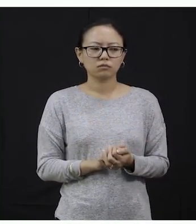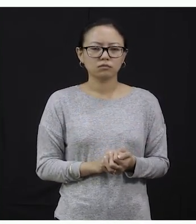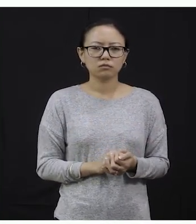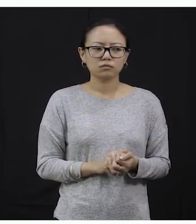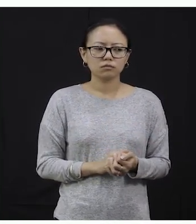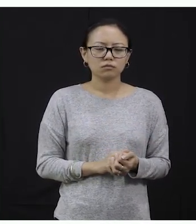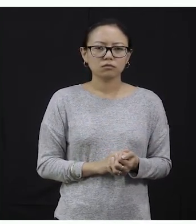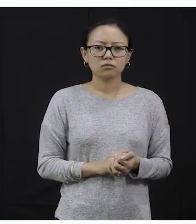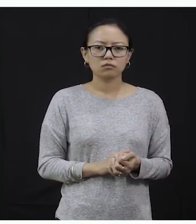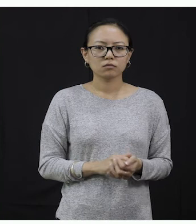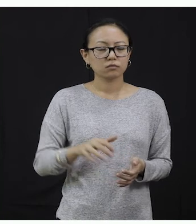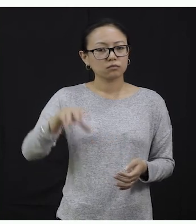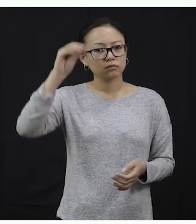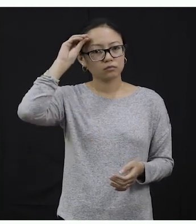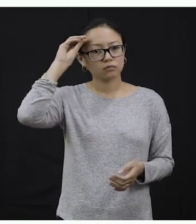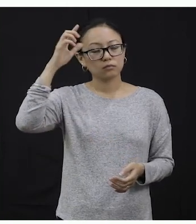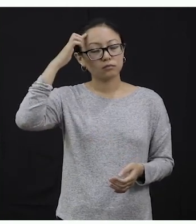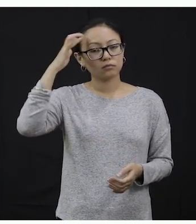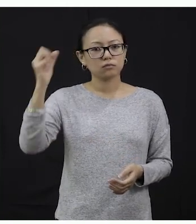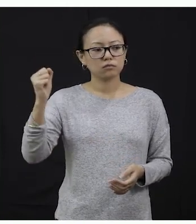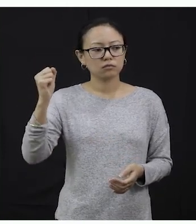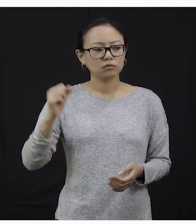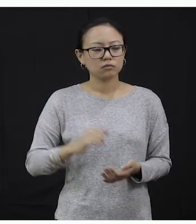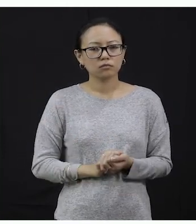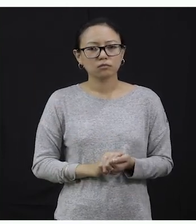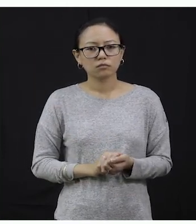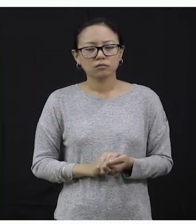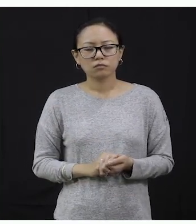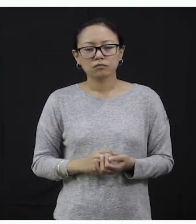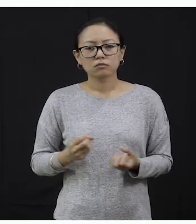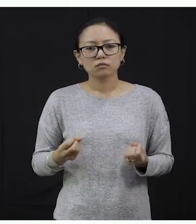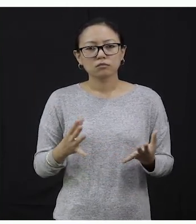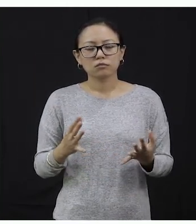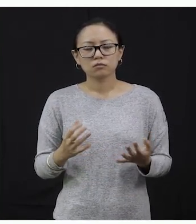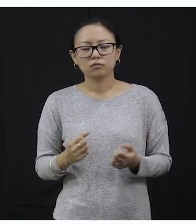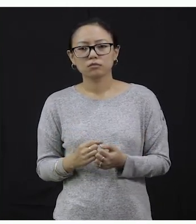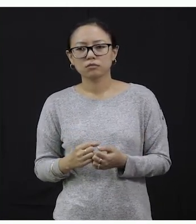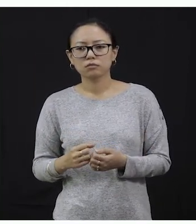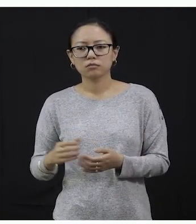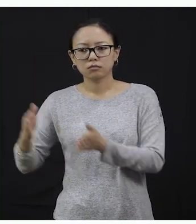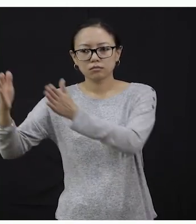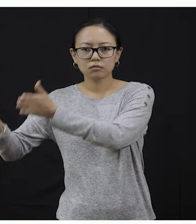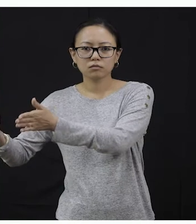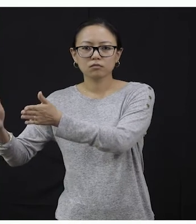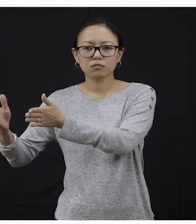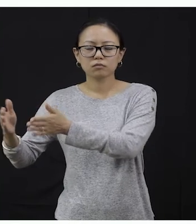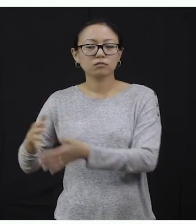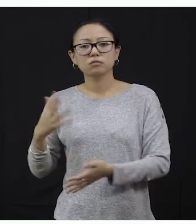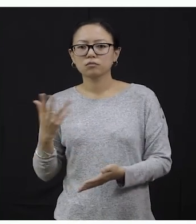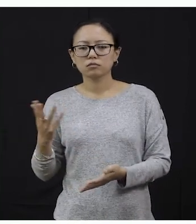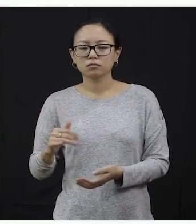from ones place again, ones place. Okay, so just like that, 6 is your ones place. So you first